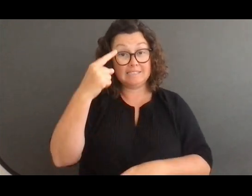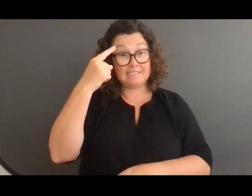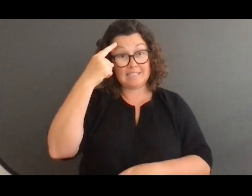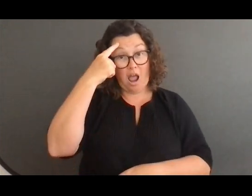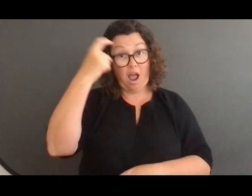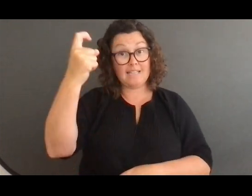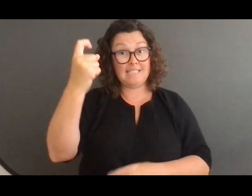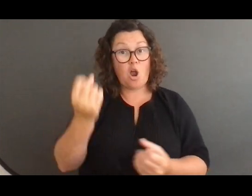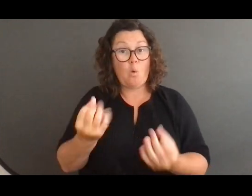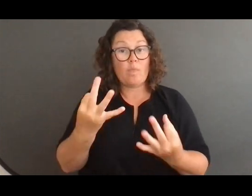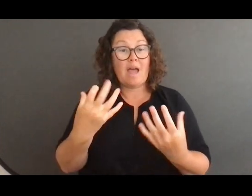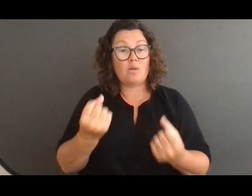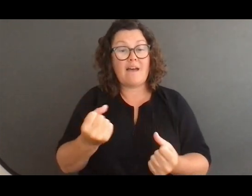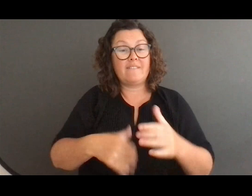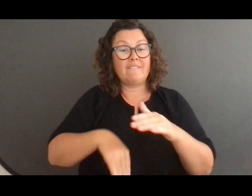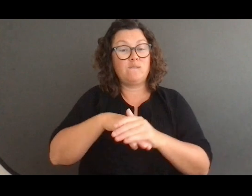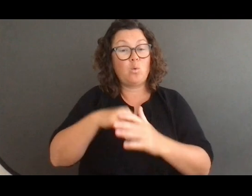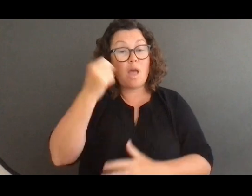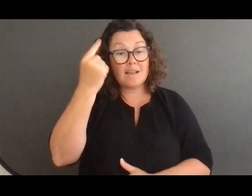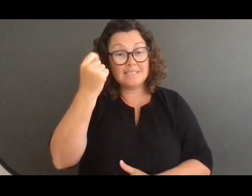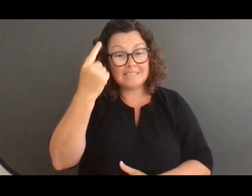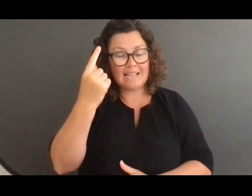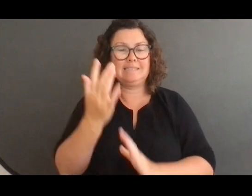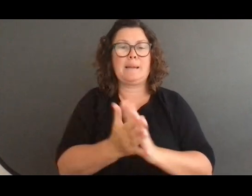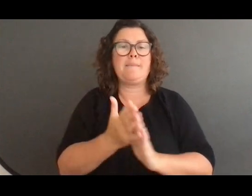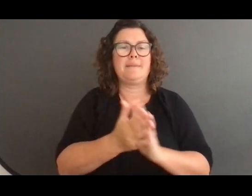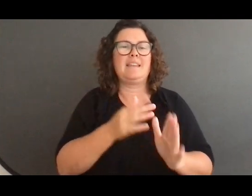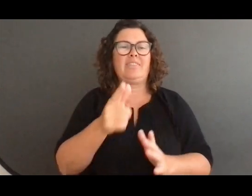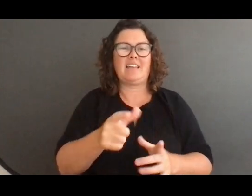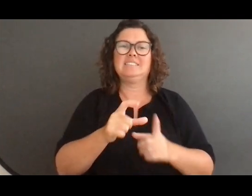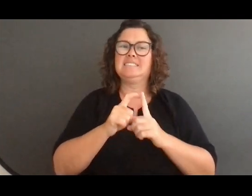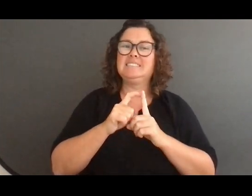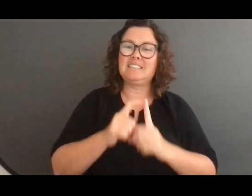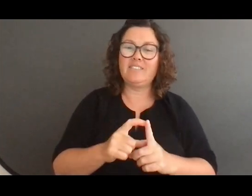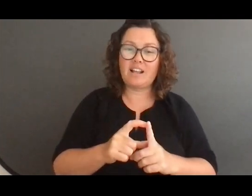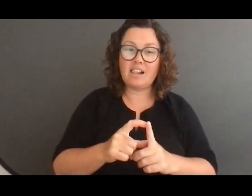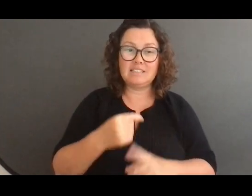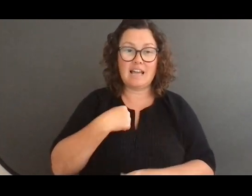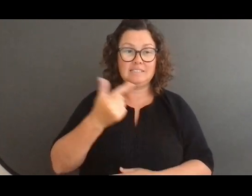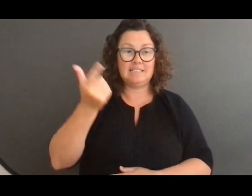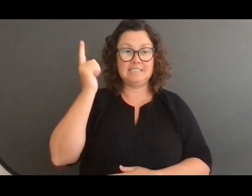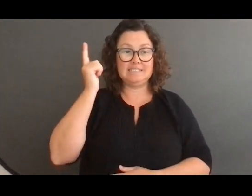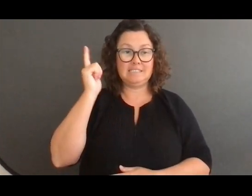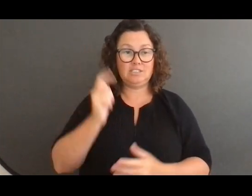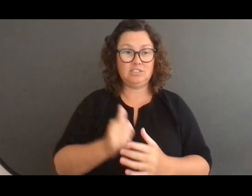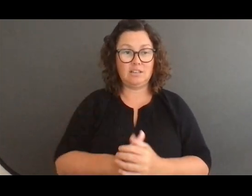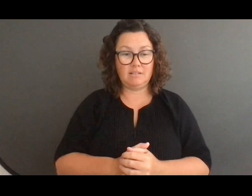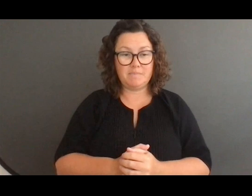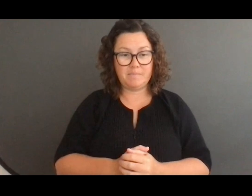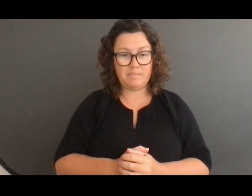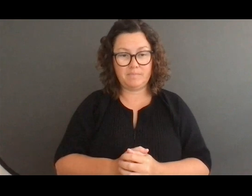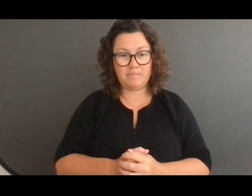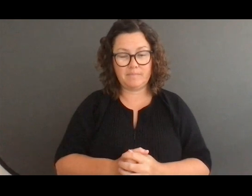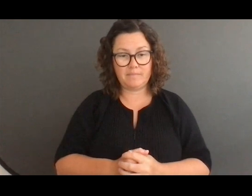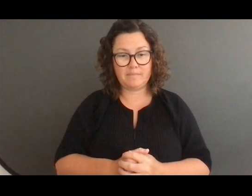to, in the case of Tuakana Taina, it's something that I would say I'm actively doing without actually laying claim to.